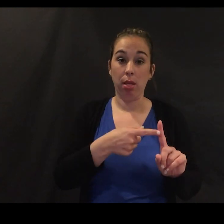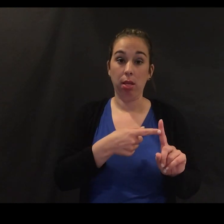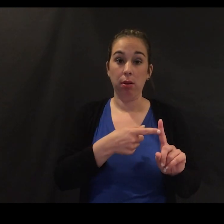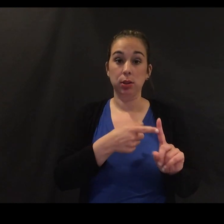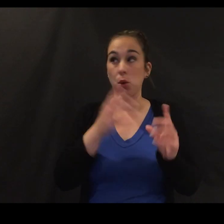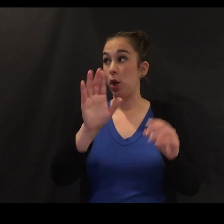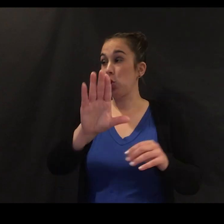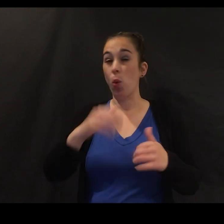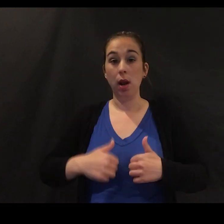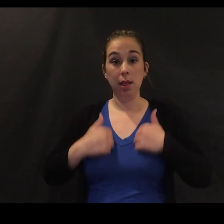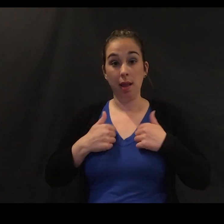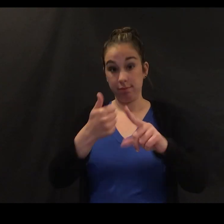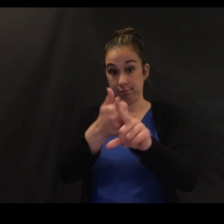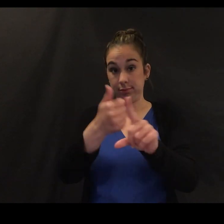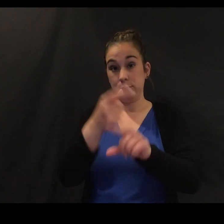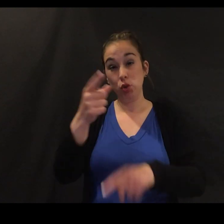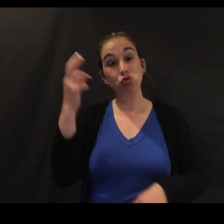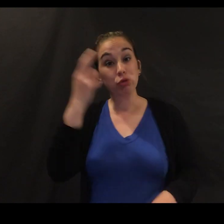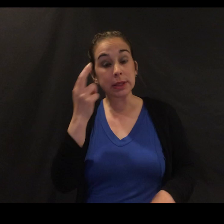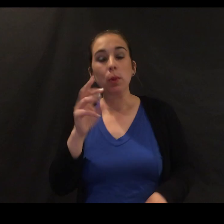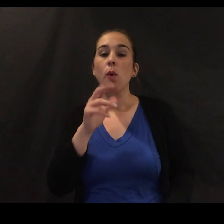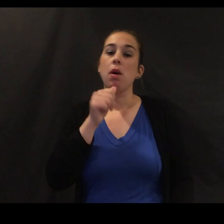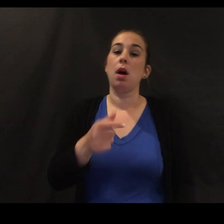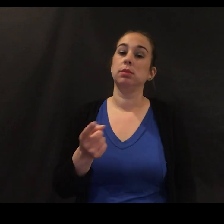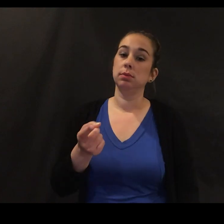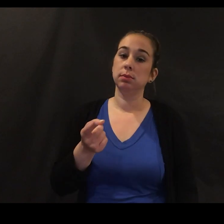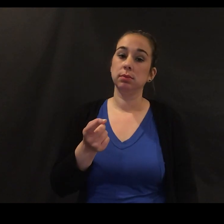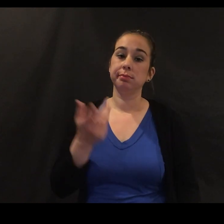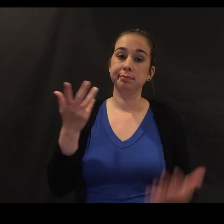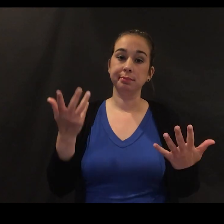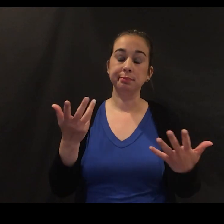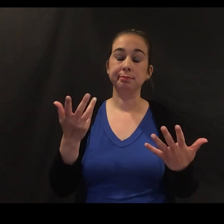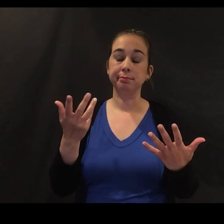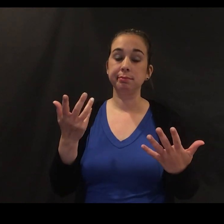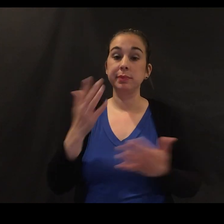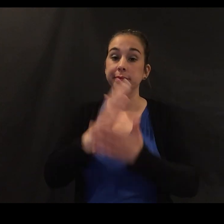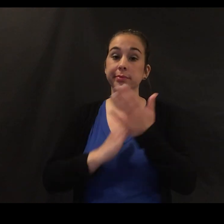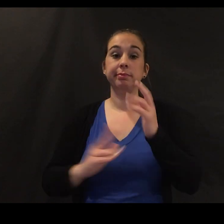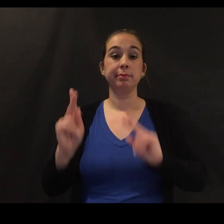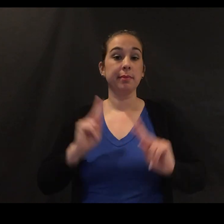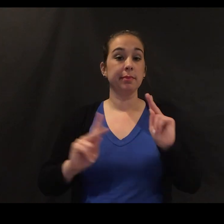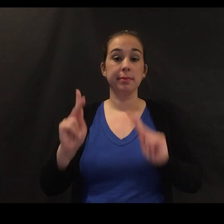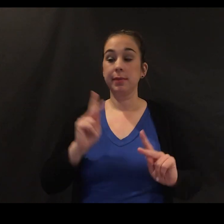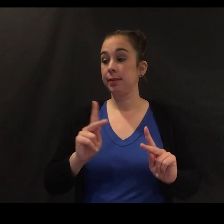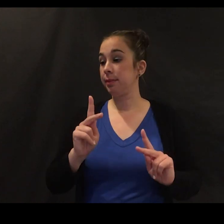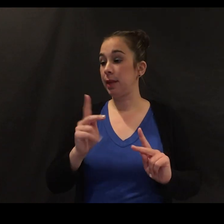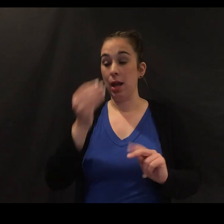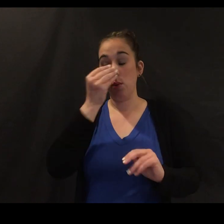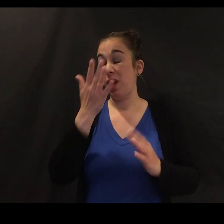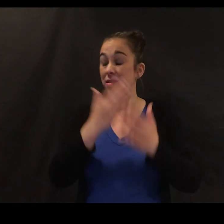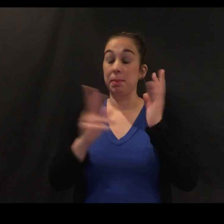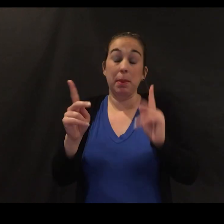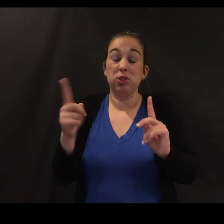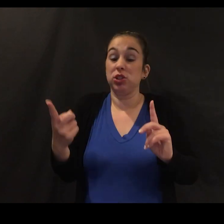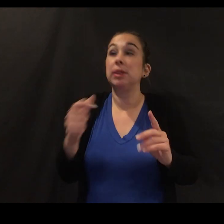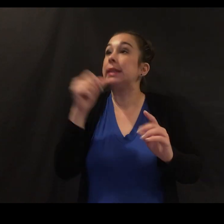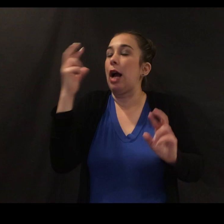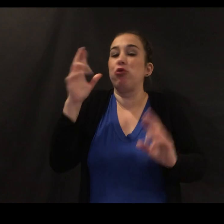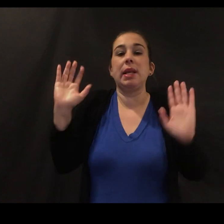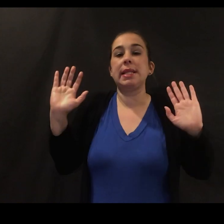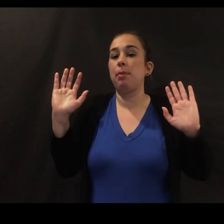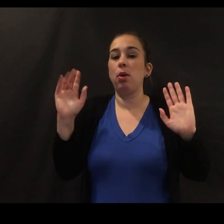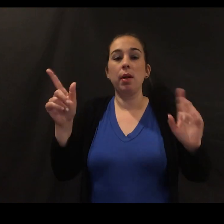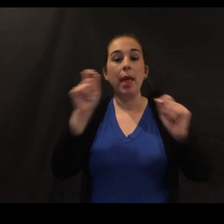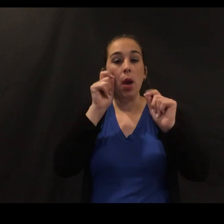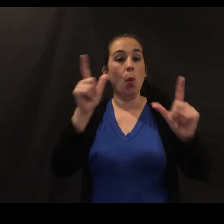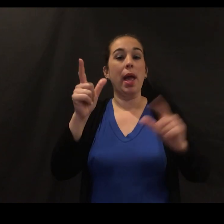you reasonable or are you unreasonable? There's some people, I don't care what you do, they're just unreasonable. They wake up in the morning